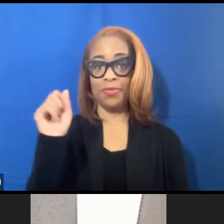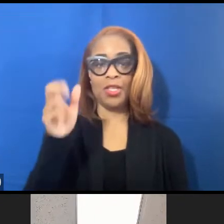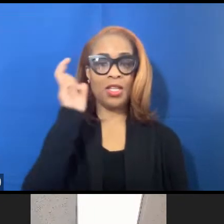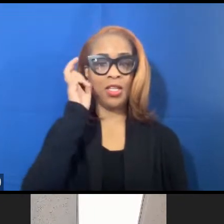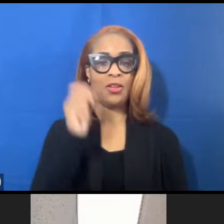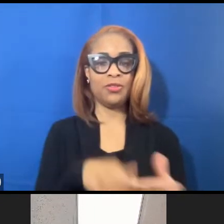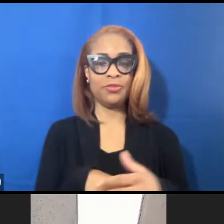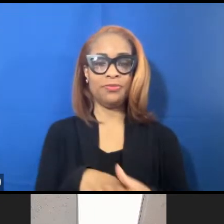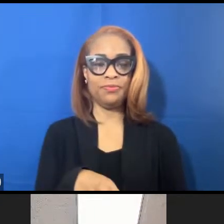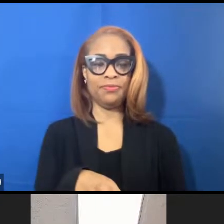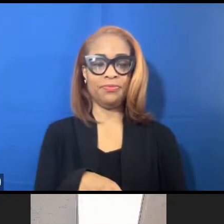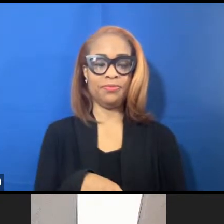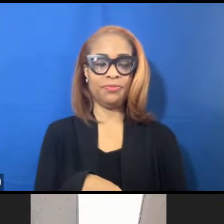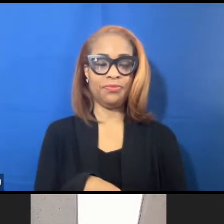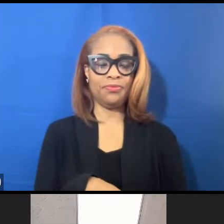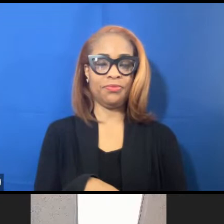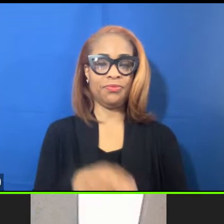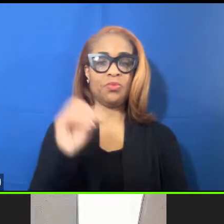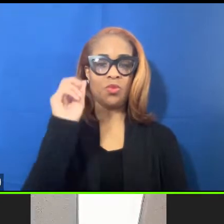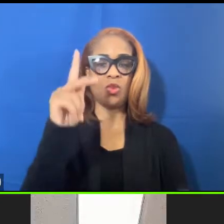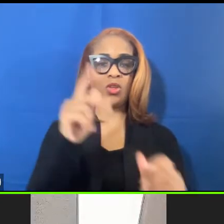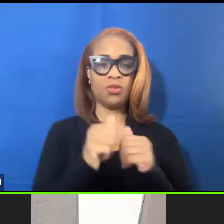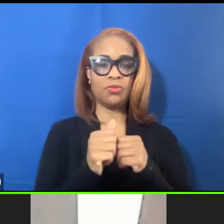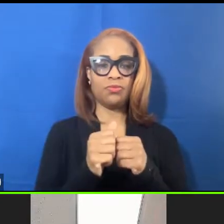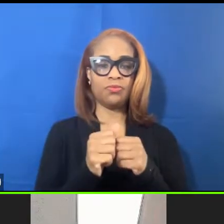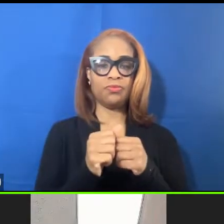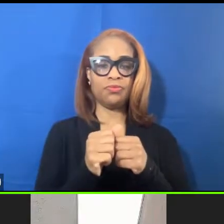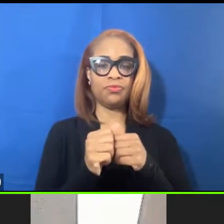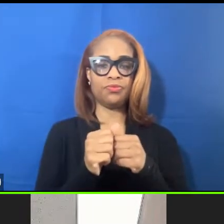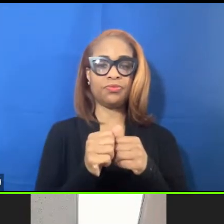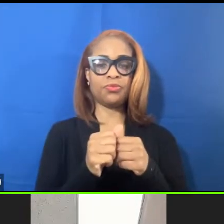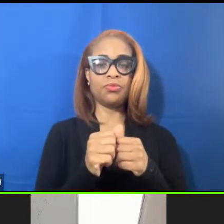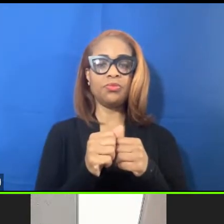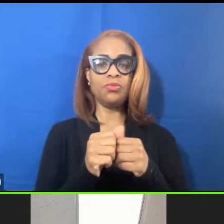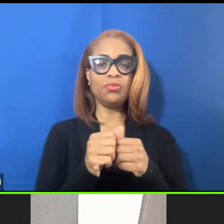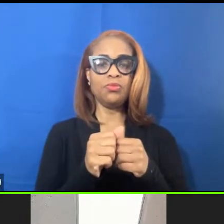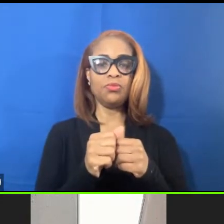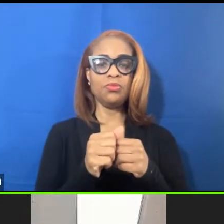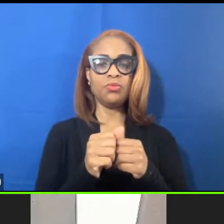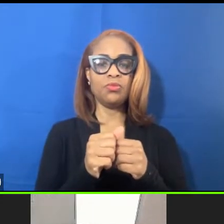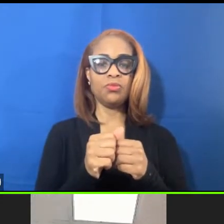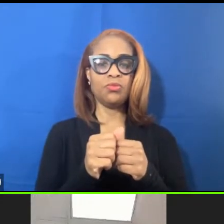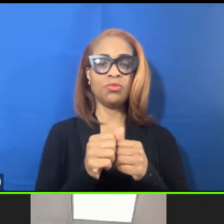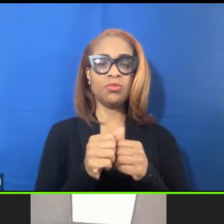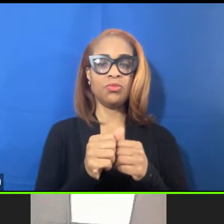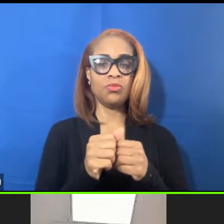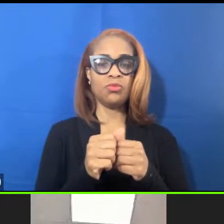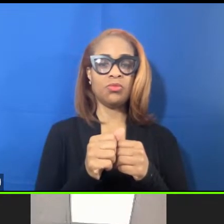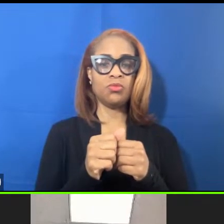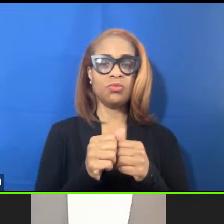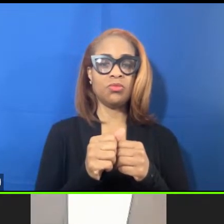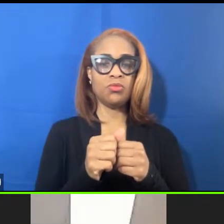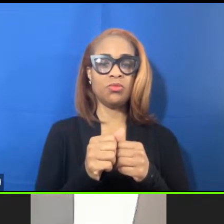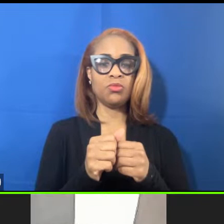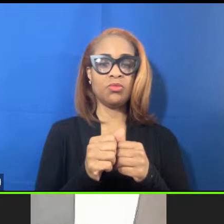just the yeah you may want to try it so we get better audio um